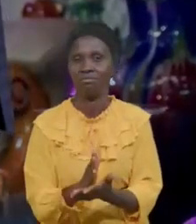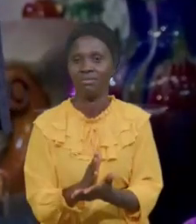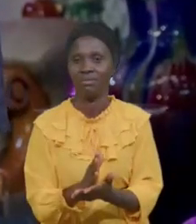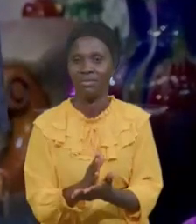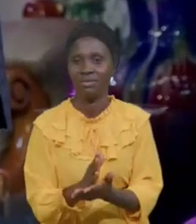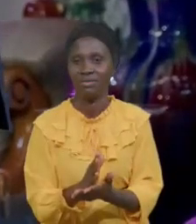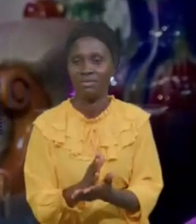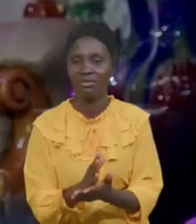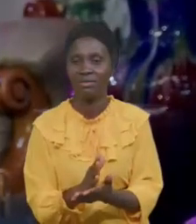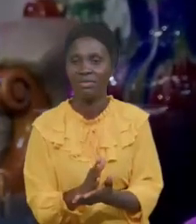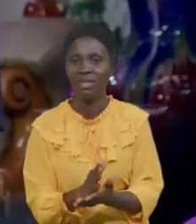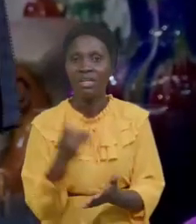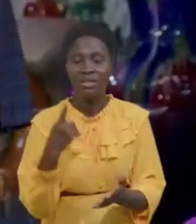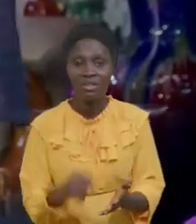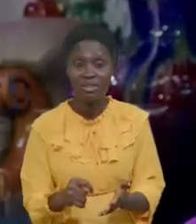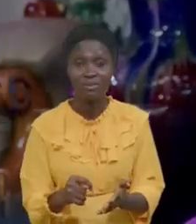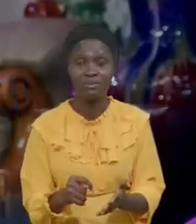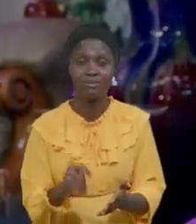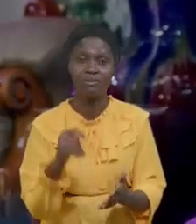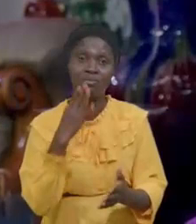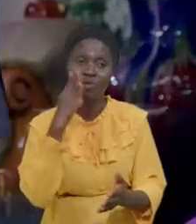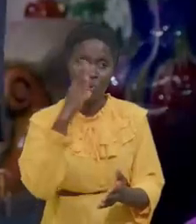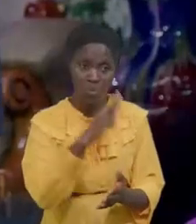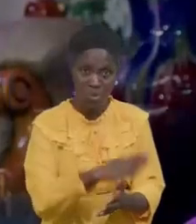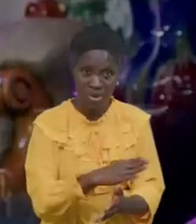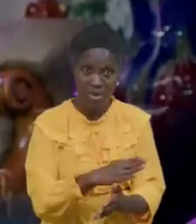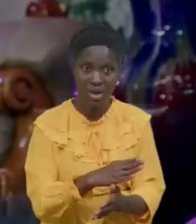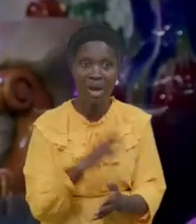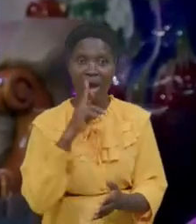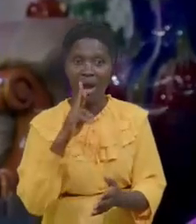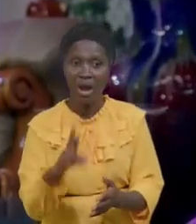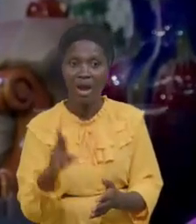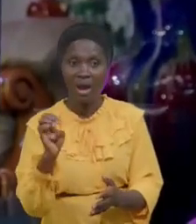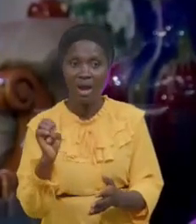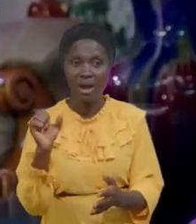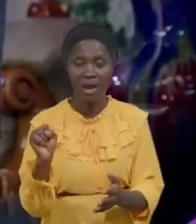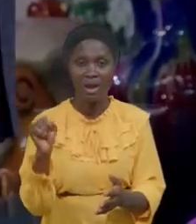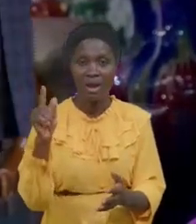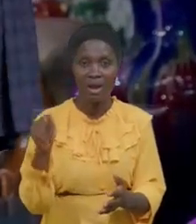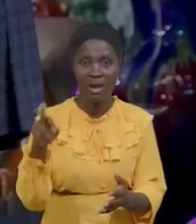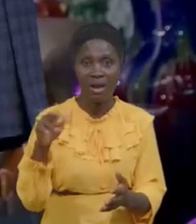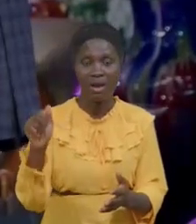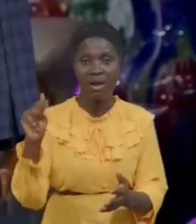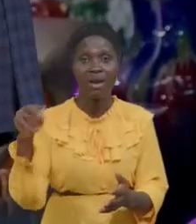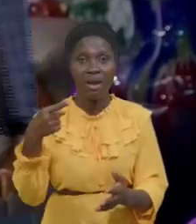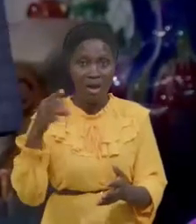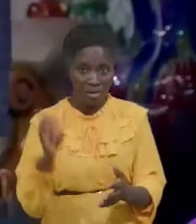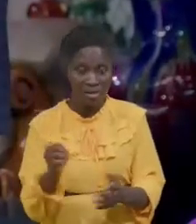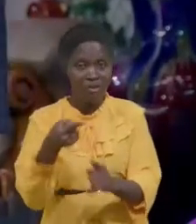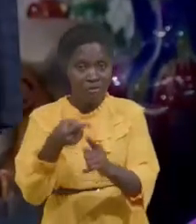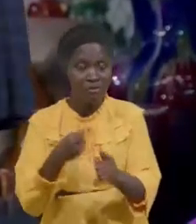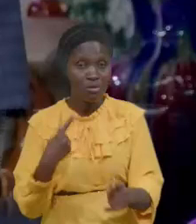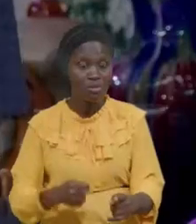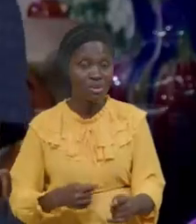are estranged from the womb. Before the environmental influence on anyone,